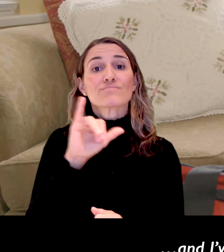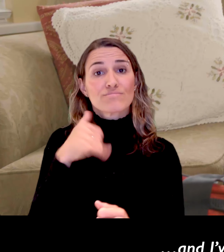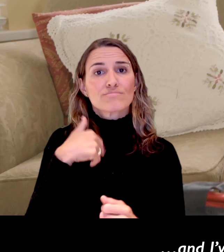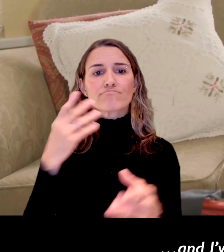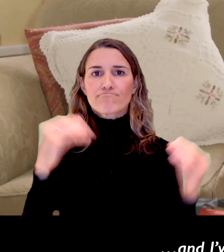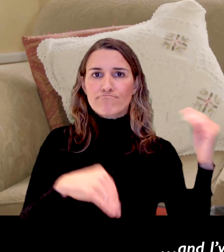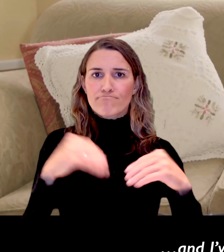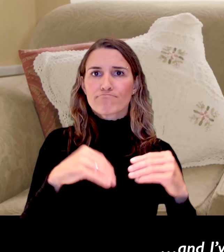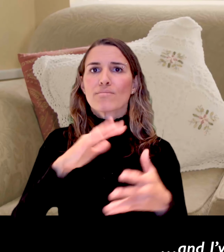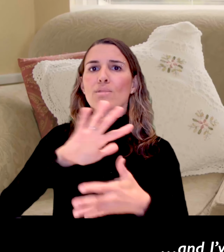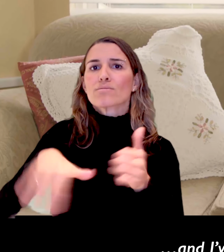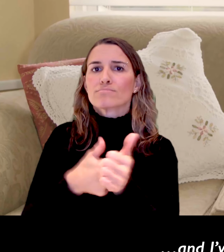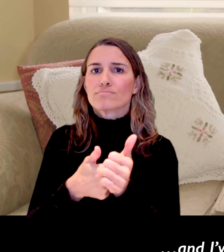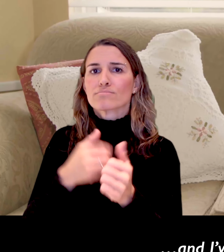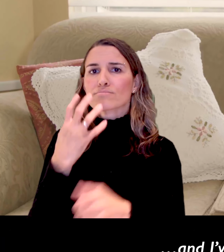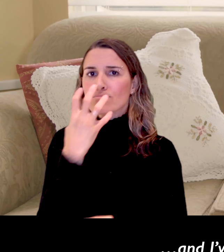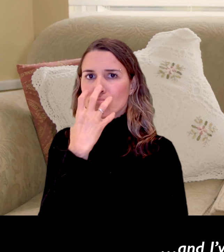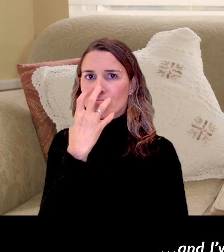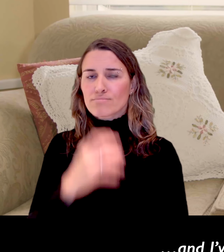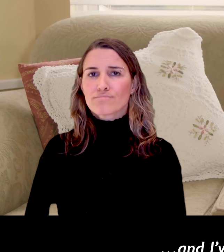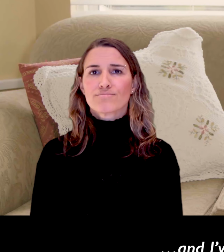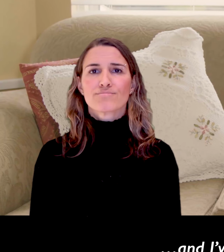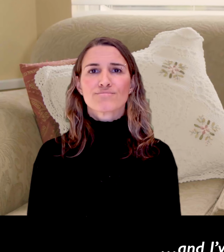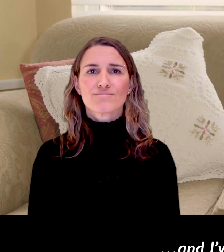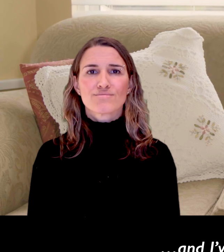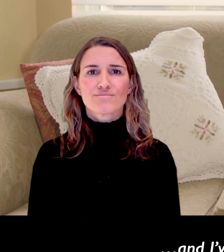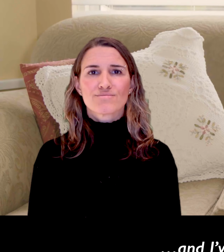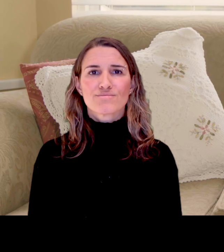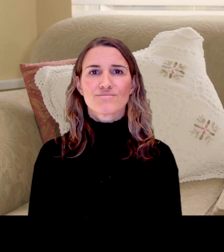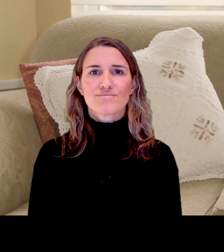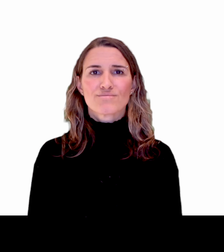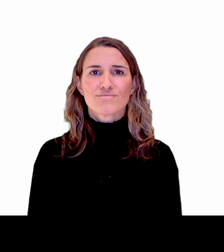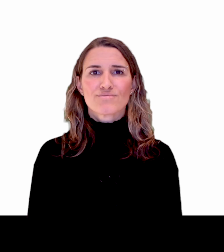I've already packed a few extra cannulas.